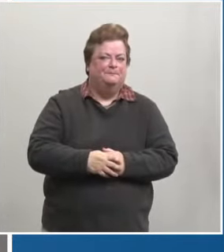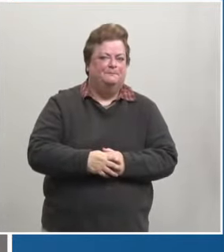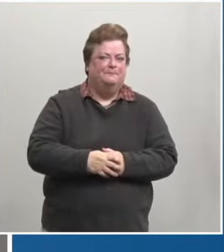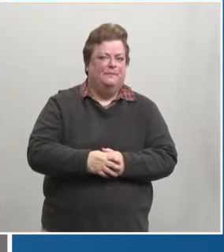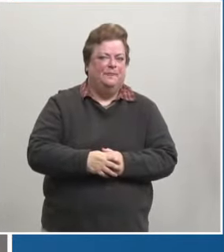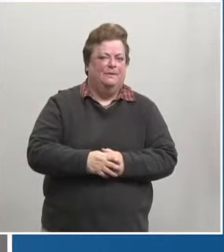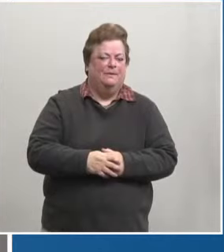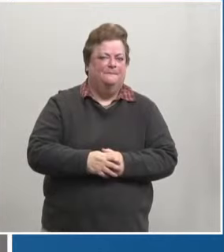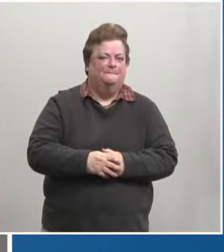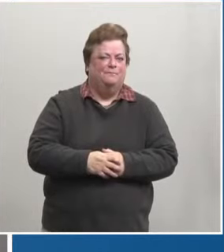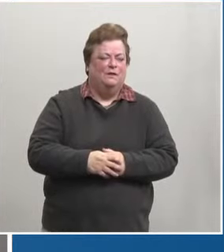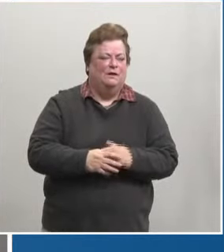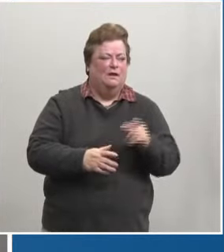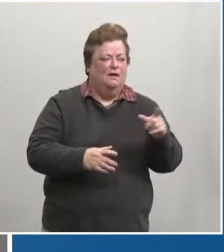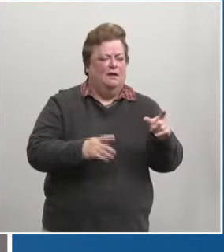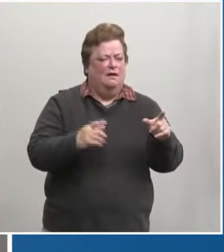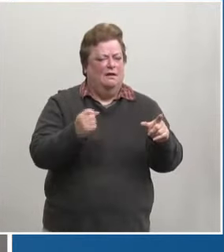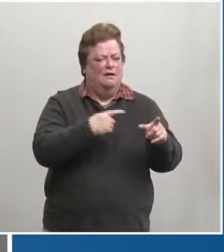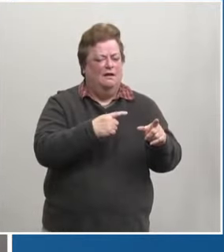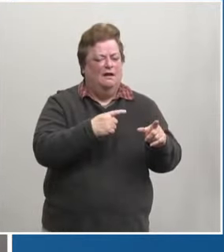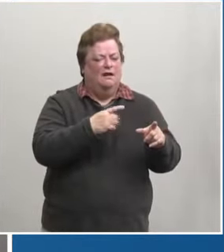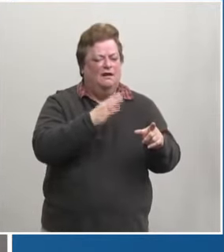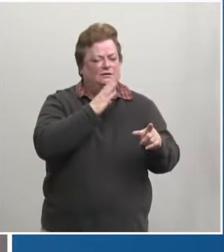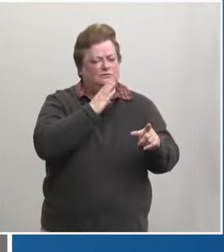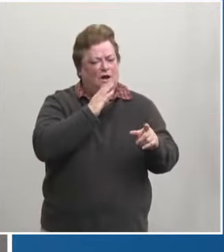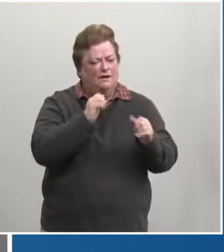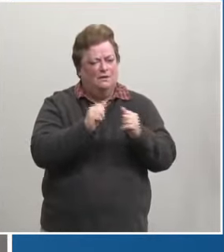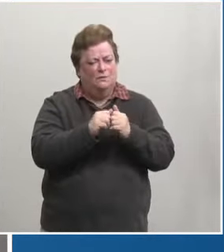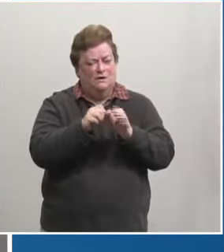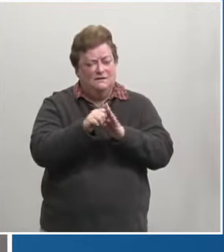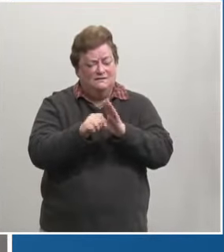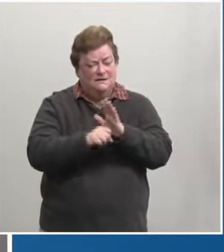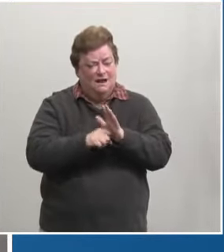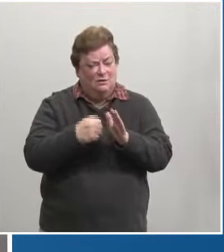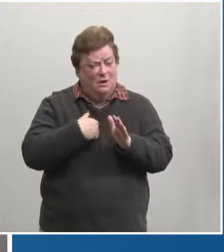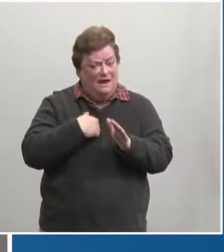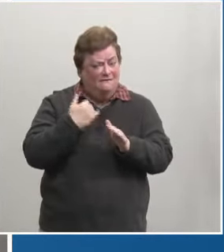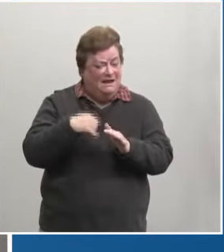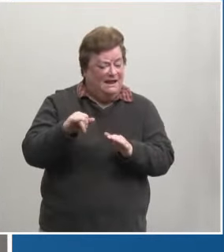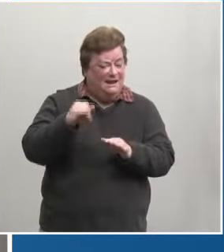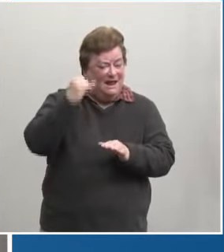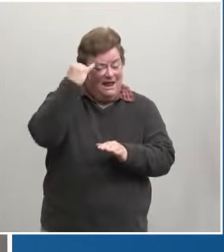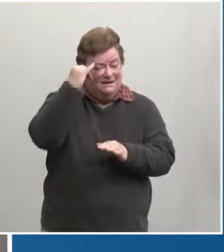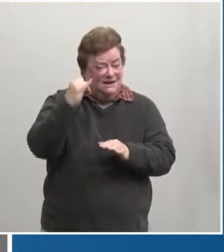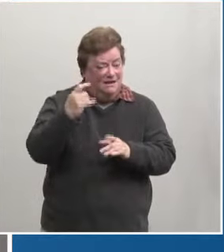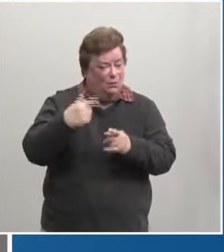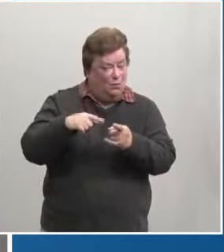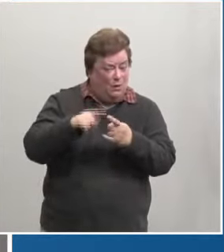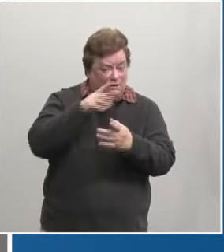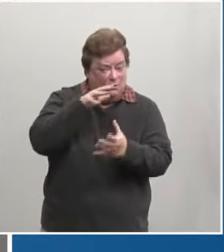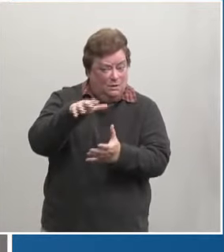And in talking with the state, do you have like a timeline as to when you might receive those doses? We know that we will